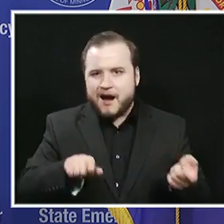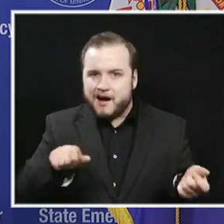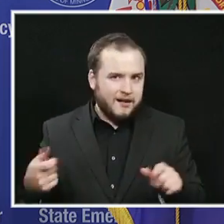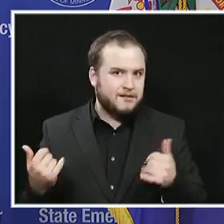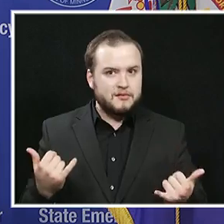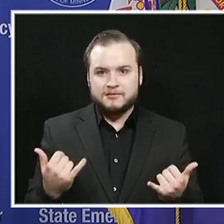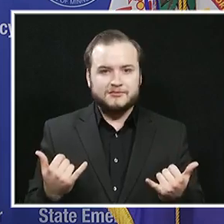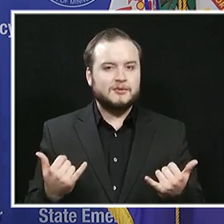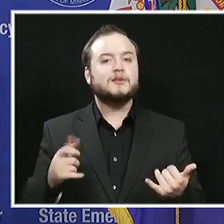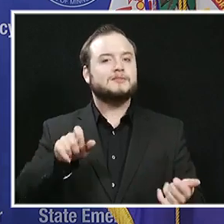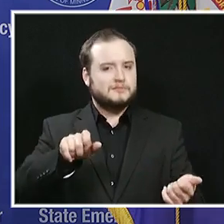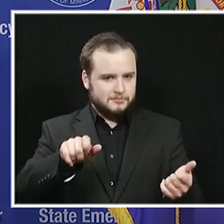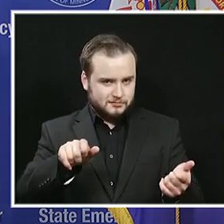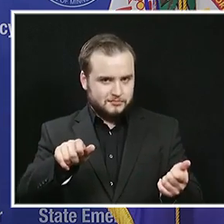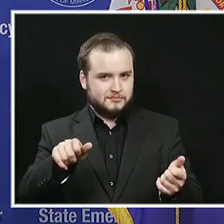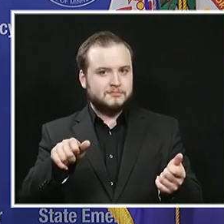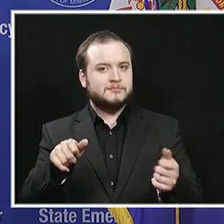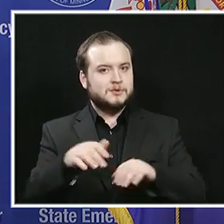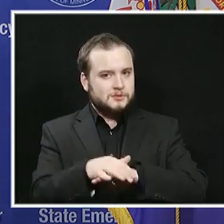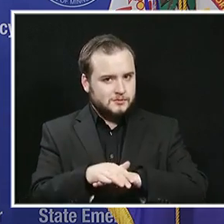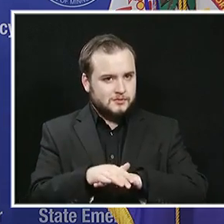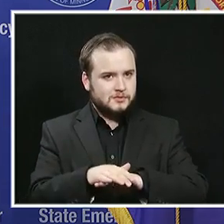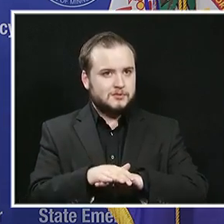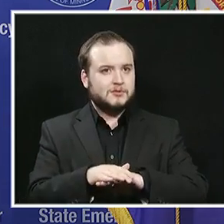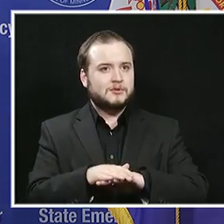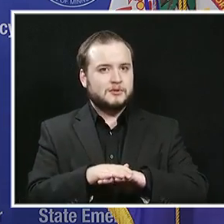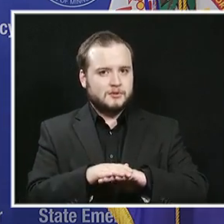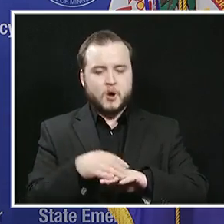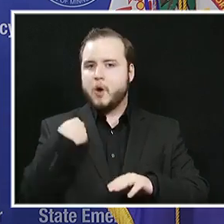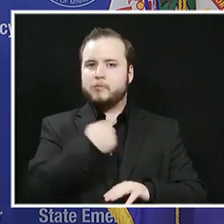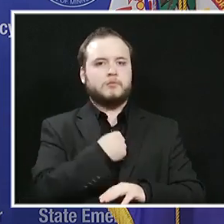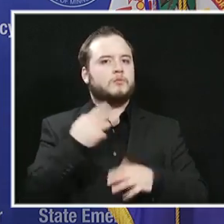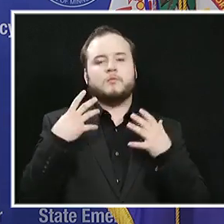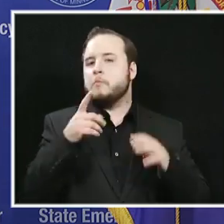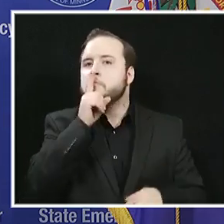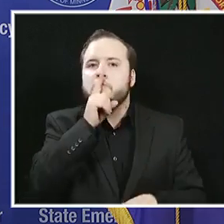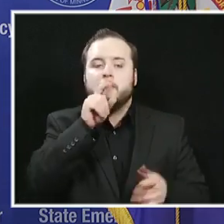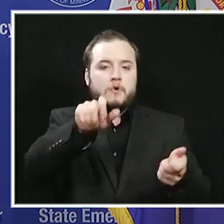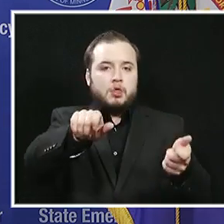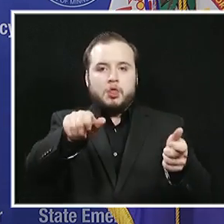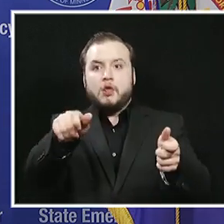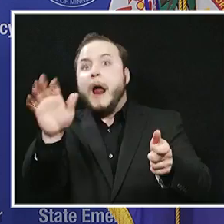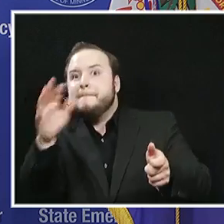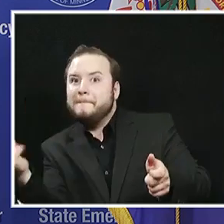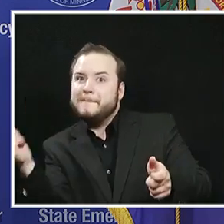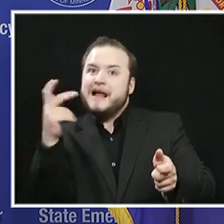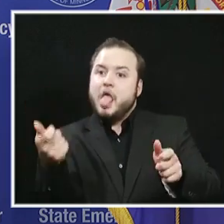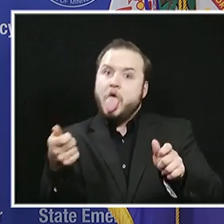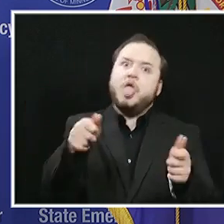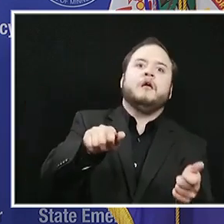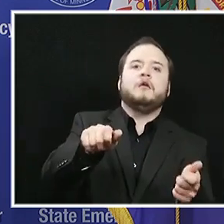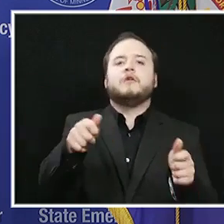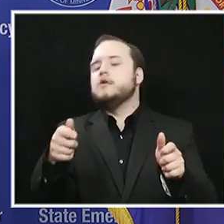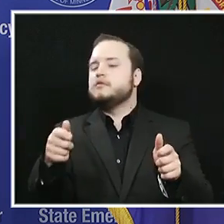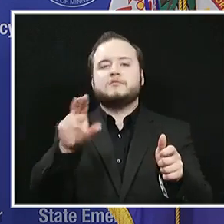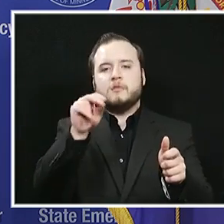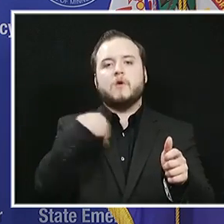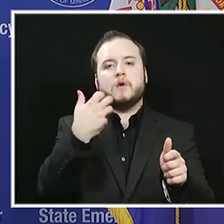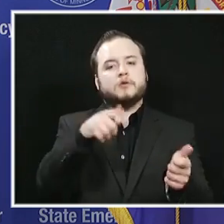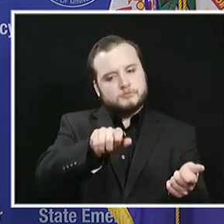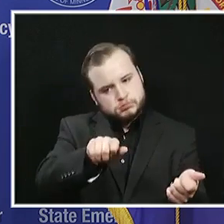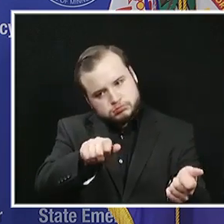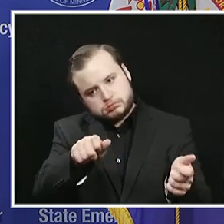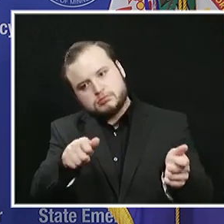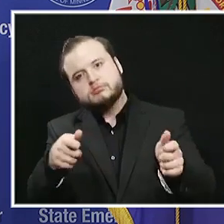you crank the dial? I would like to see the data that shows that we could crank the dial more. And I'm telling you, having come from Worthington yesterday,